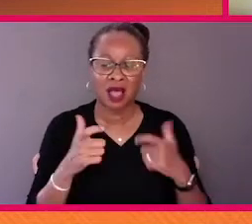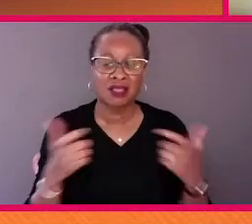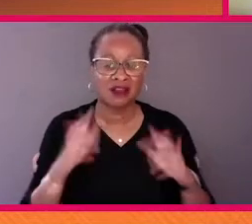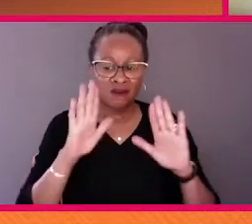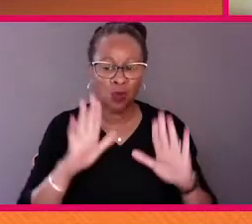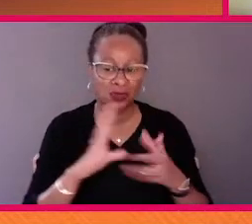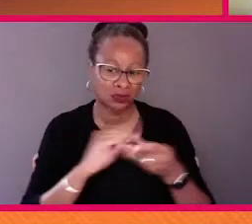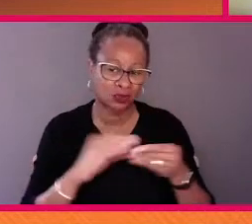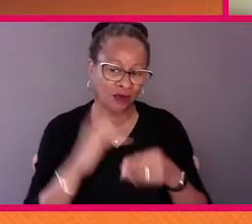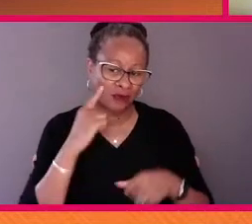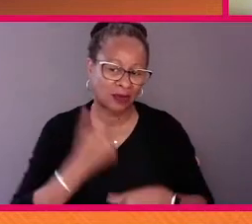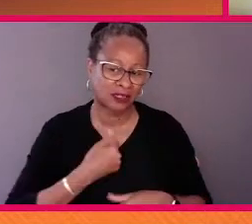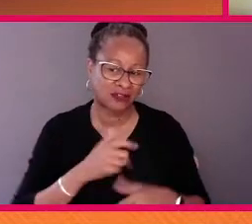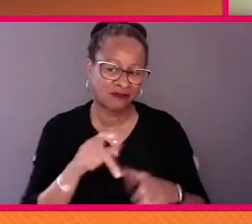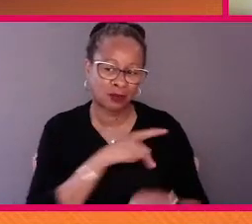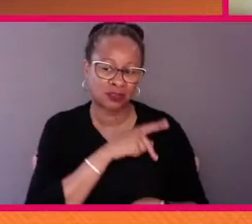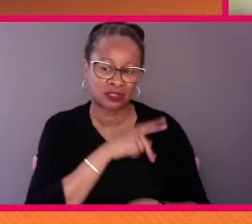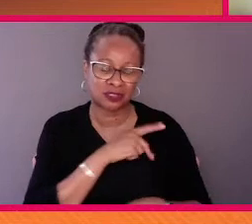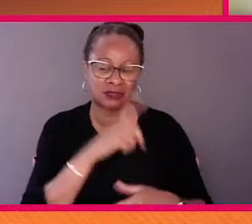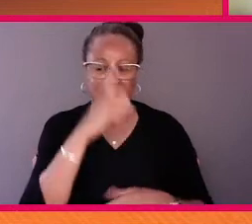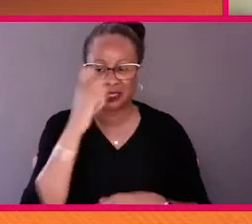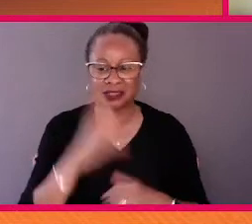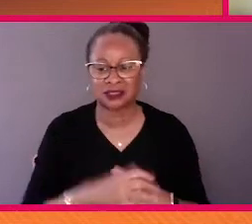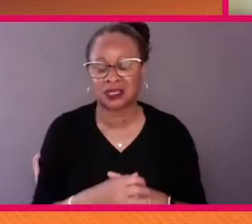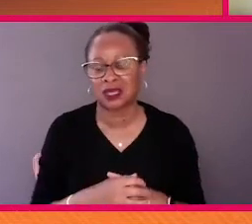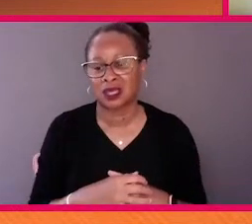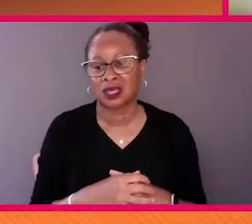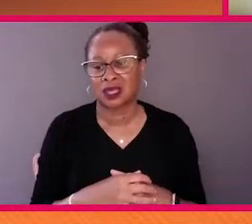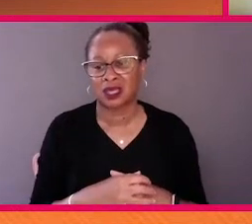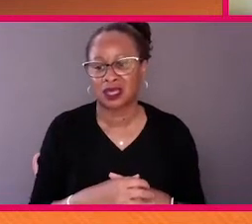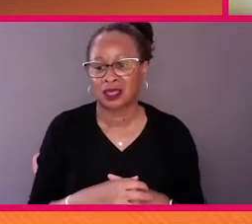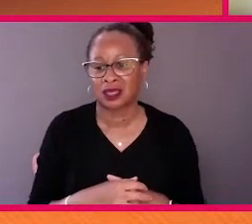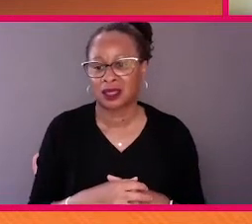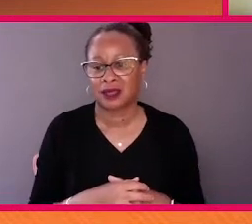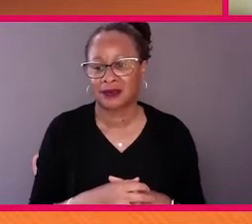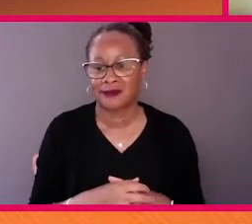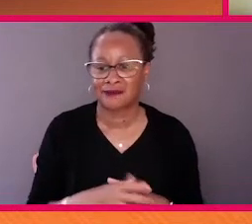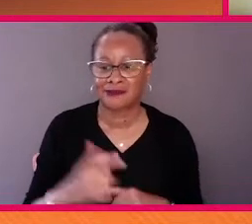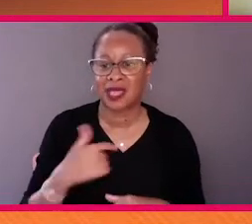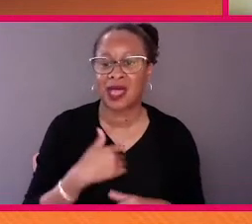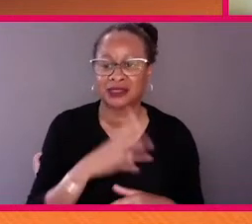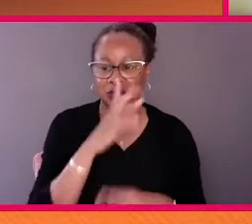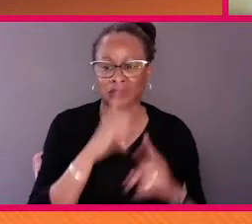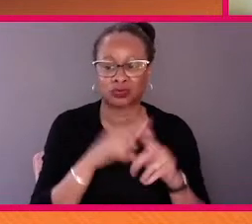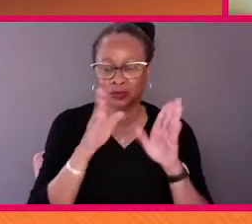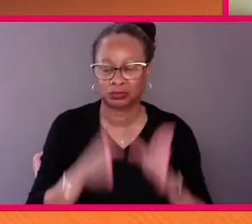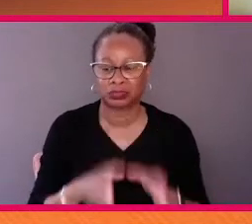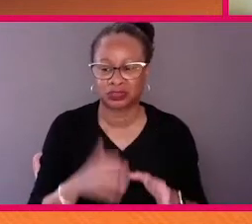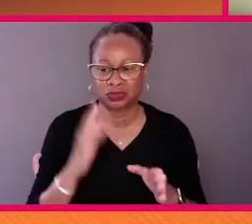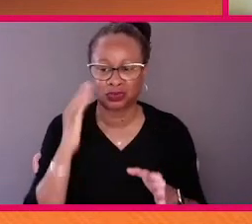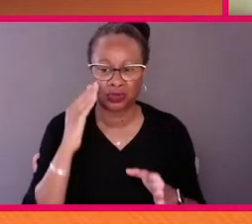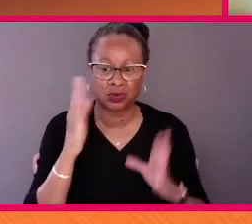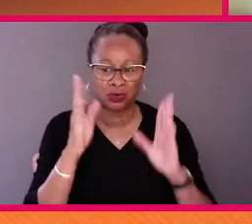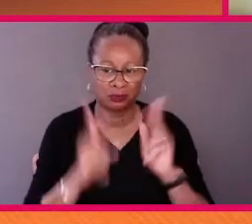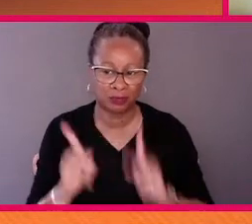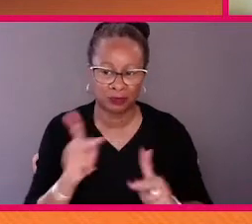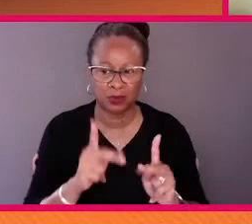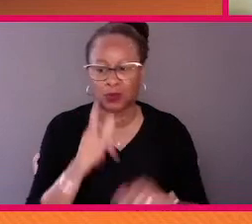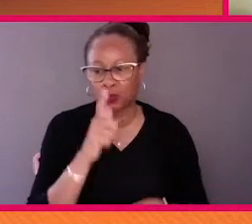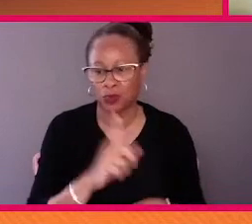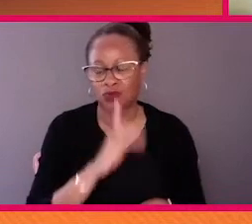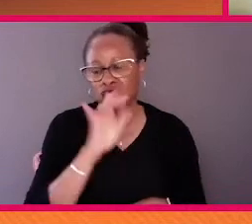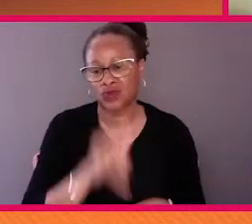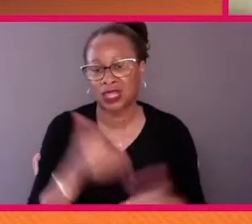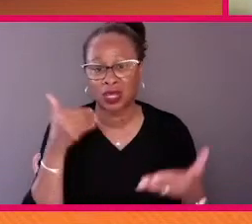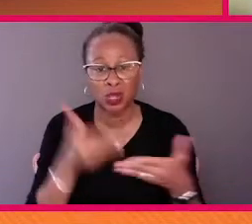me personally, it's because I just happened to talk to someone, to know the people that really close to